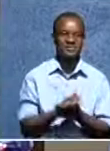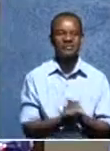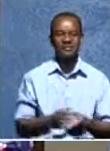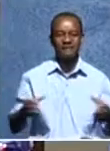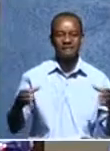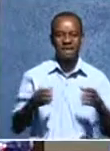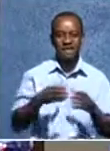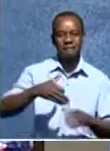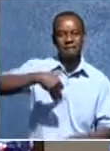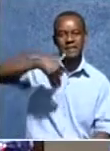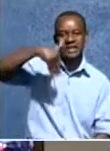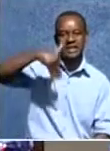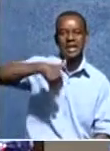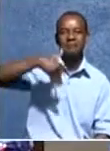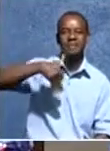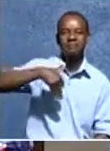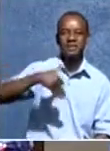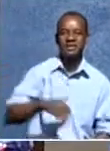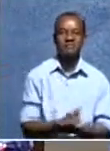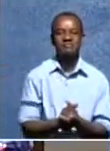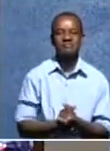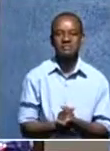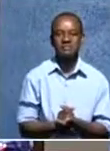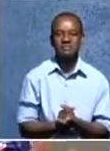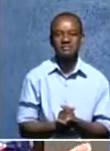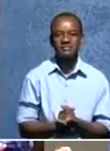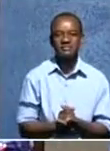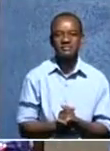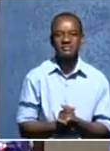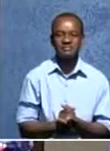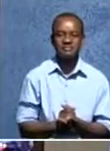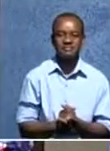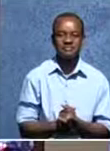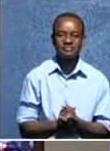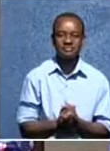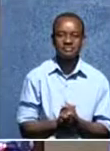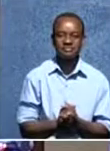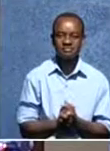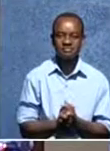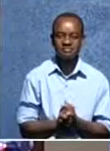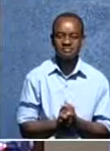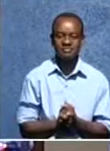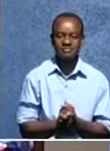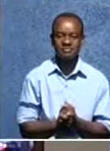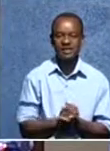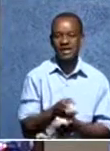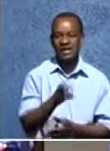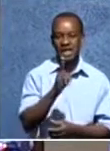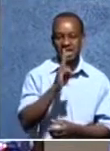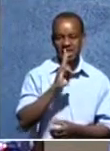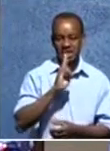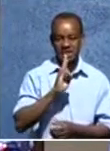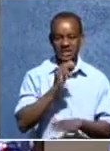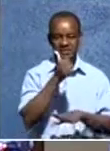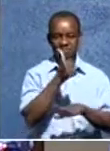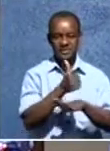we're ready to start, and my first question is to you, Mr. Naubeb. Describe for us the opportunity that tourism presents